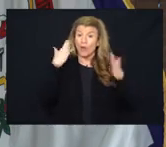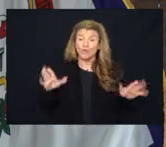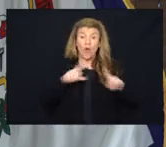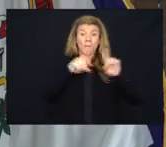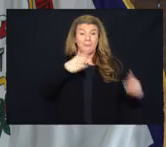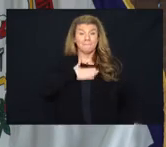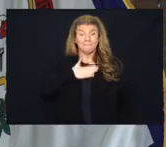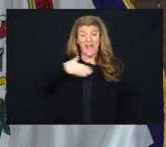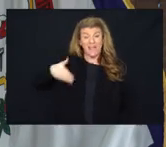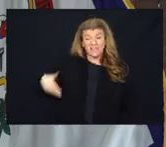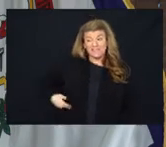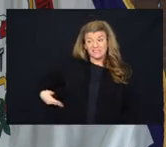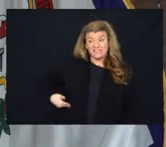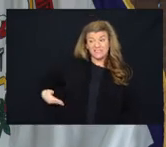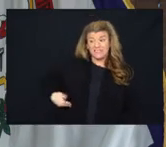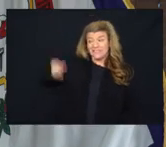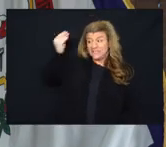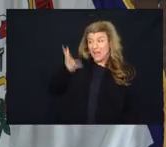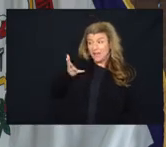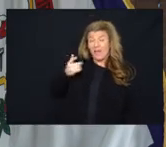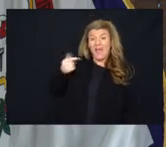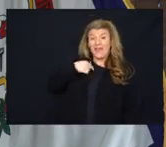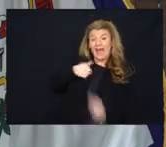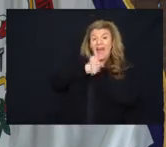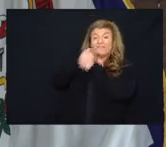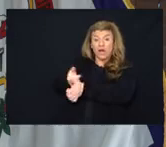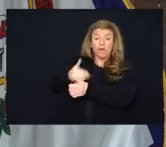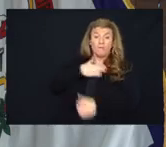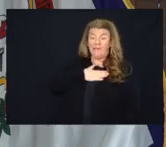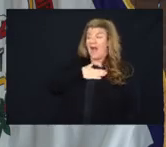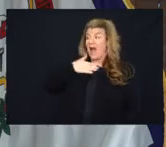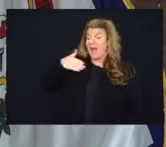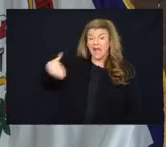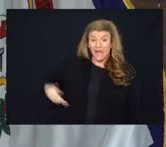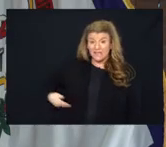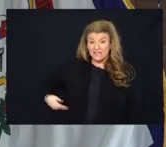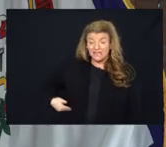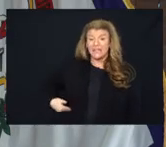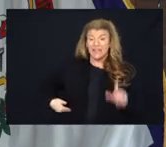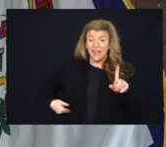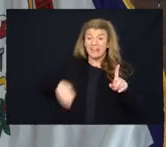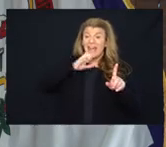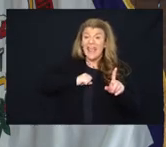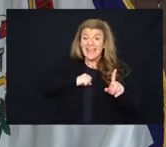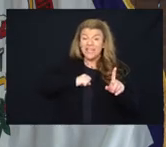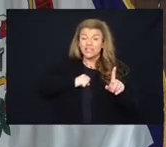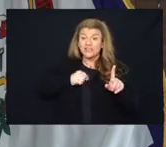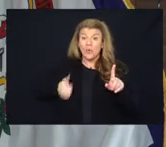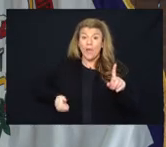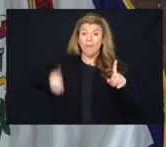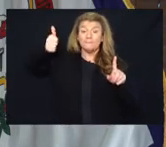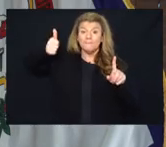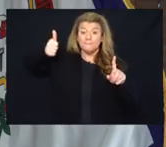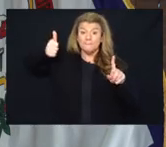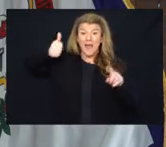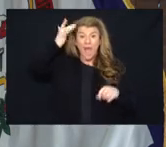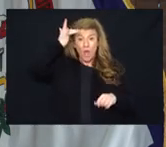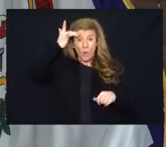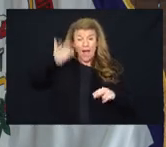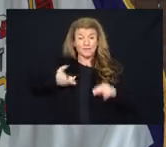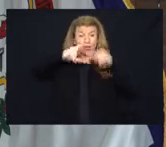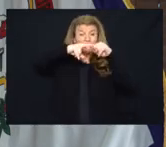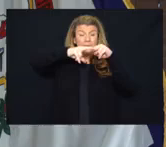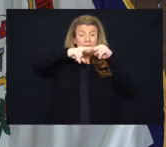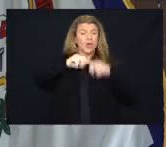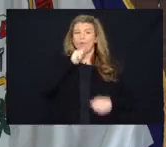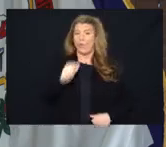always listen to my gut tells me the age is going up, and the reason the age is going up is we're